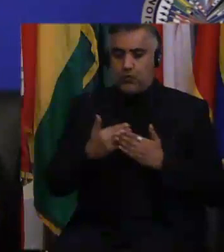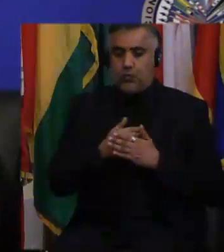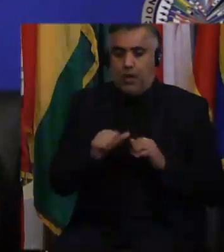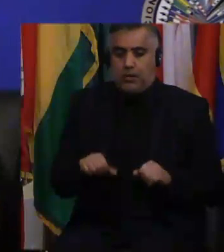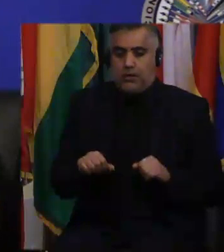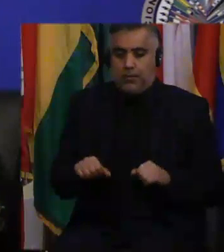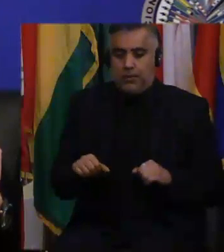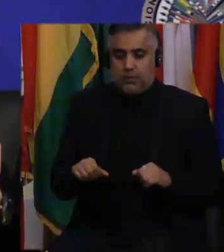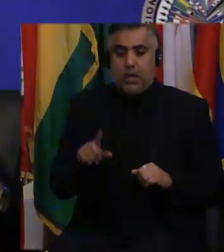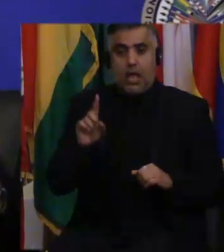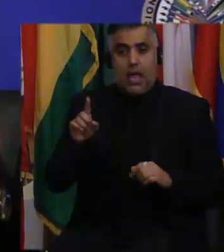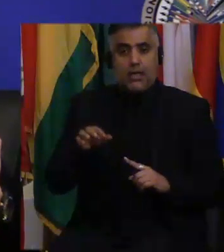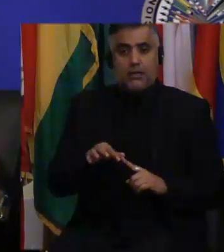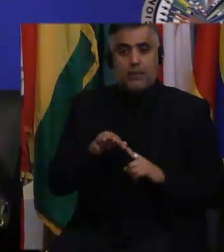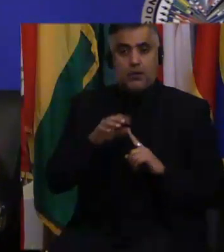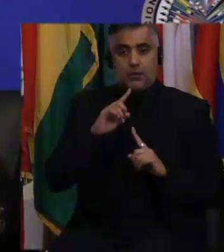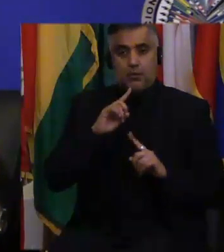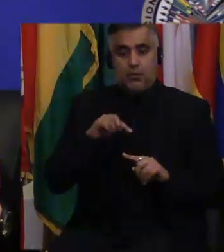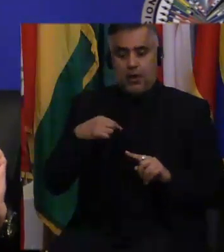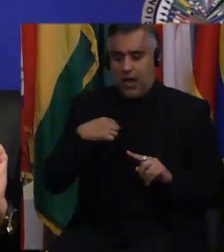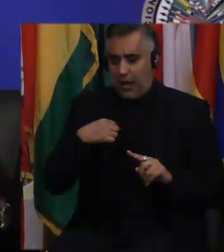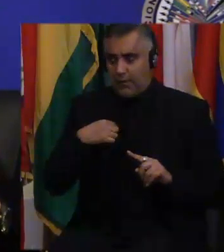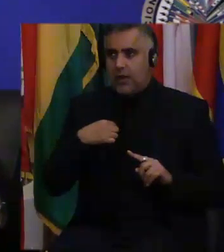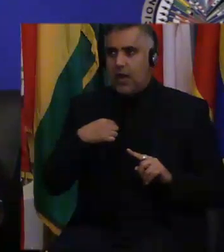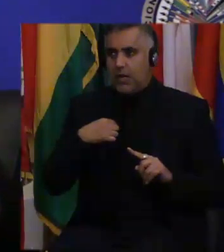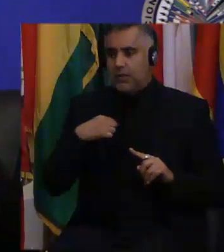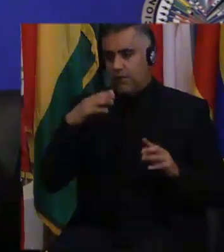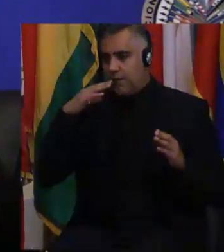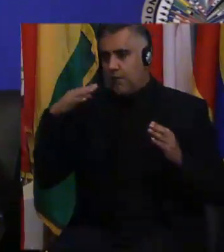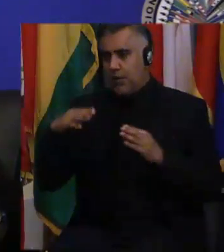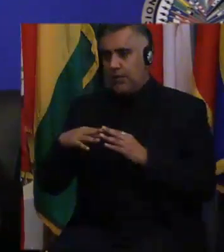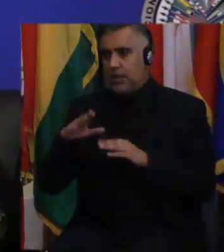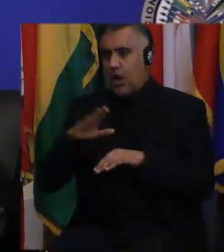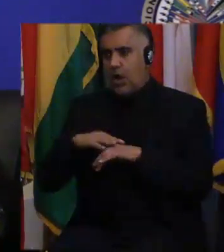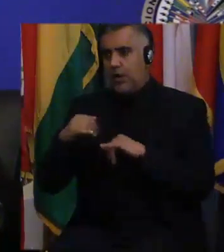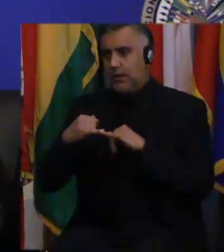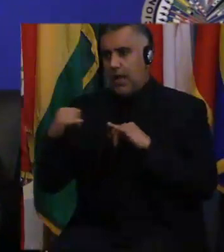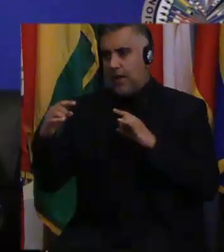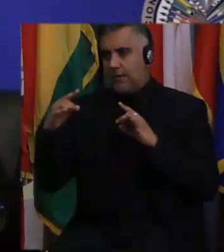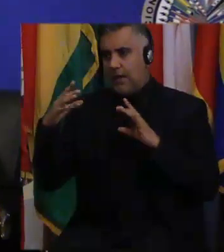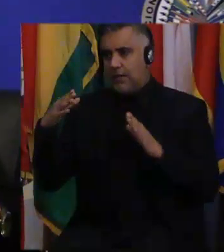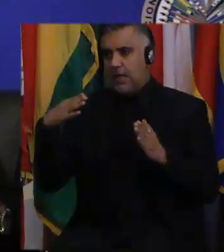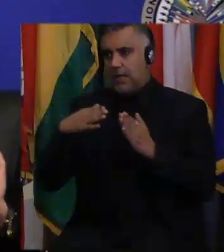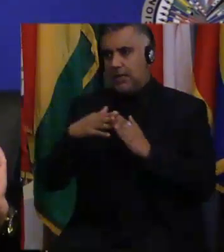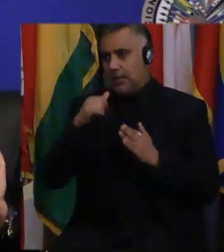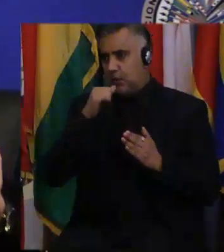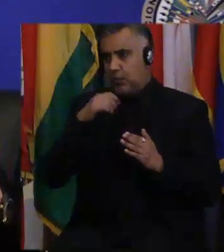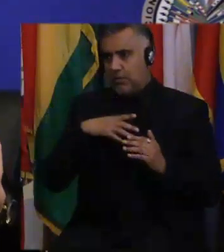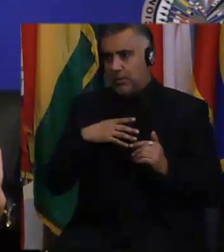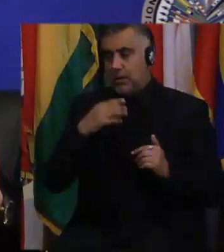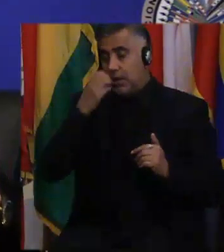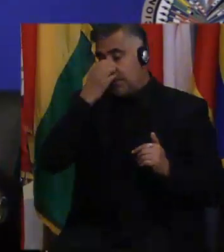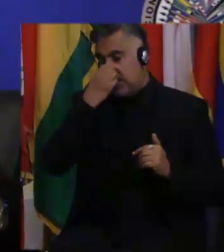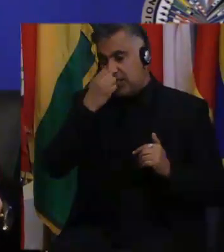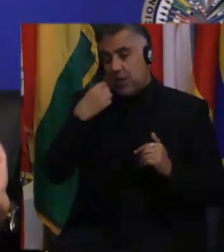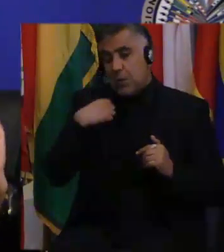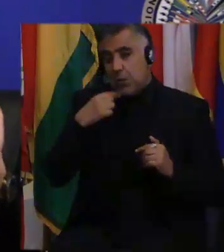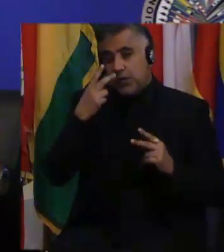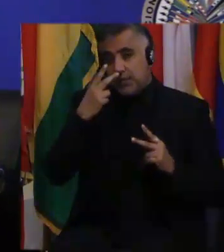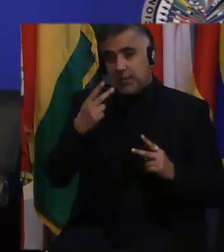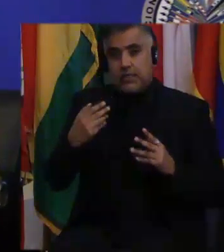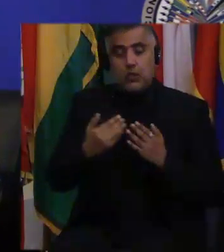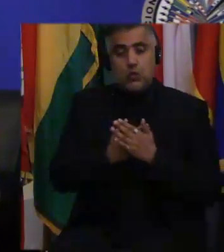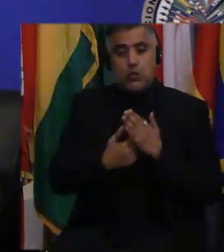possibilities. As a special rapporteur, I have decided also to focus on online violence against women, because we are seeing that